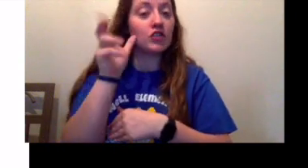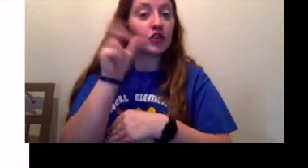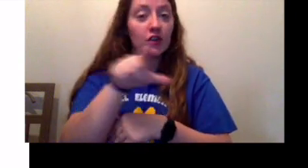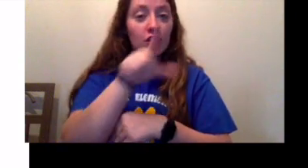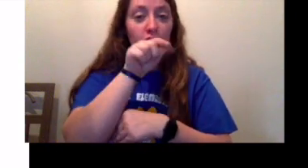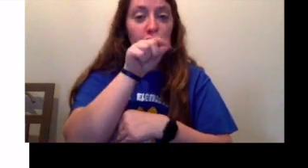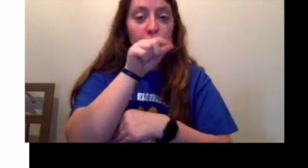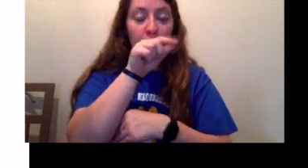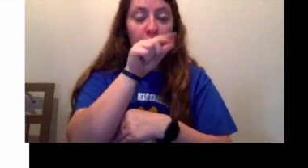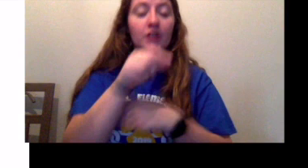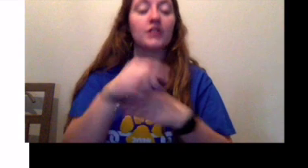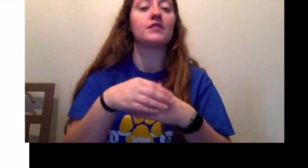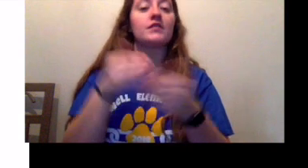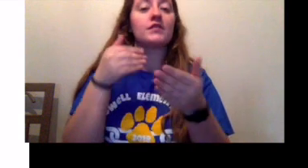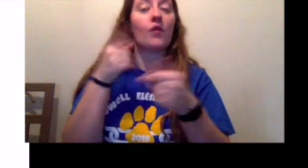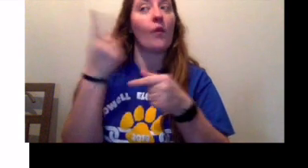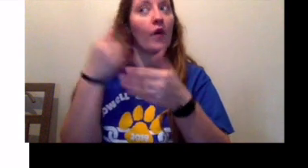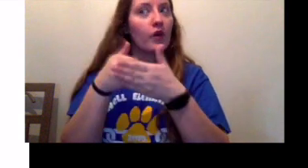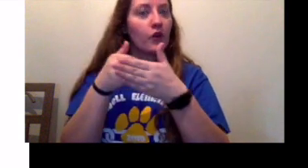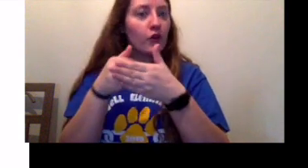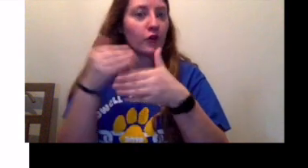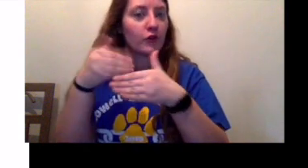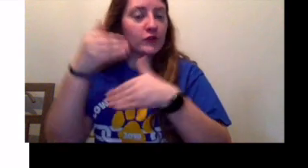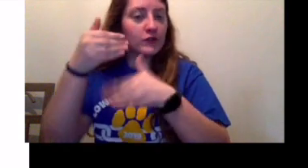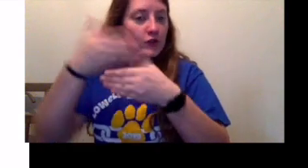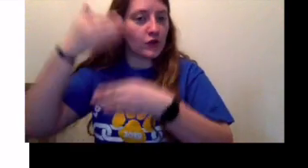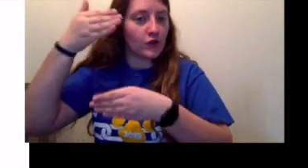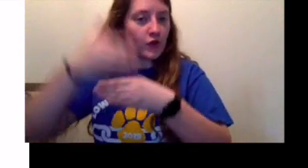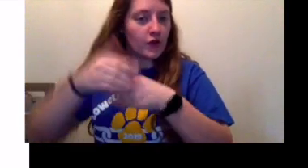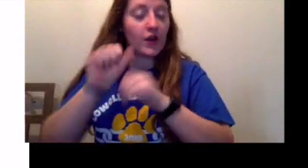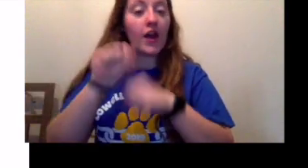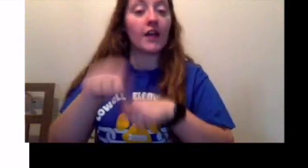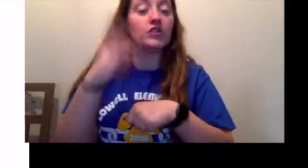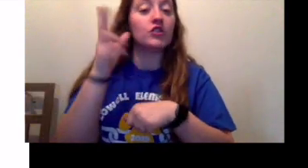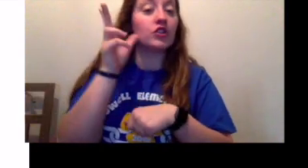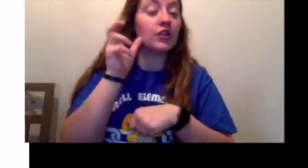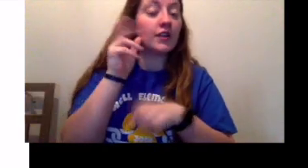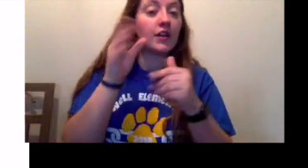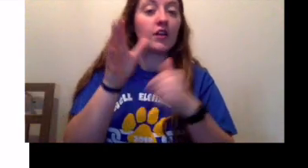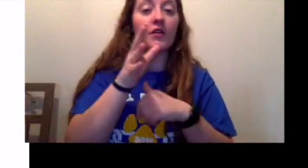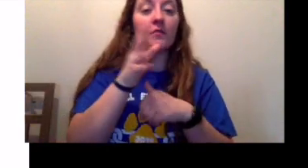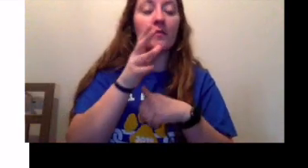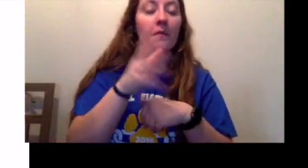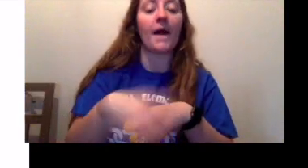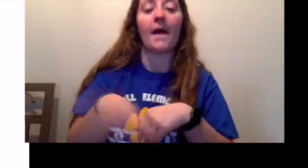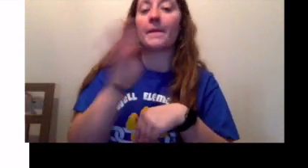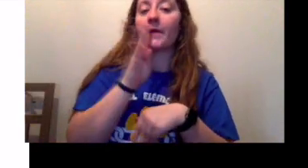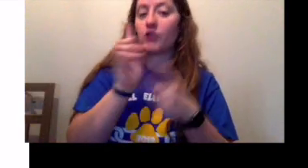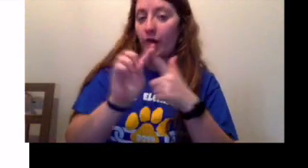by the window in the apple tree, and she could hear Mama below in the kitchen talking to Kirsty.